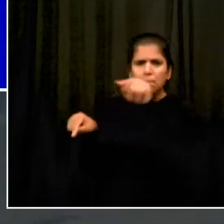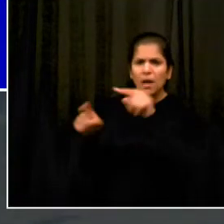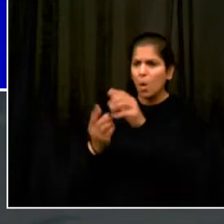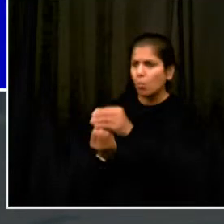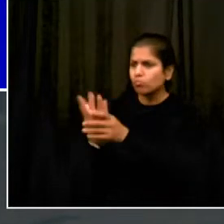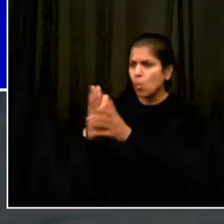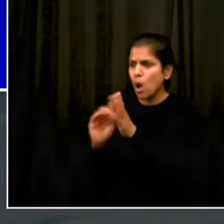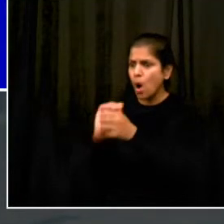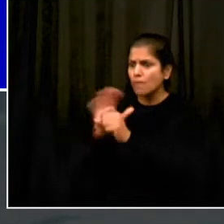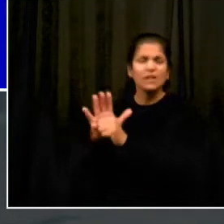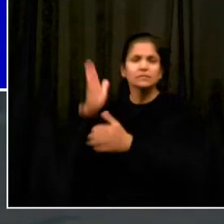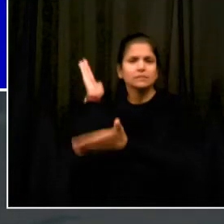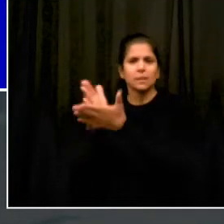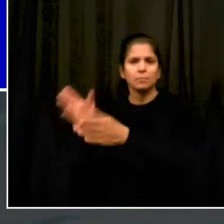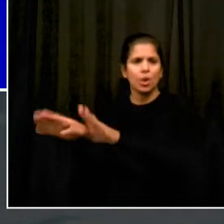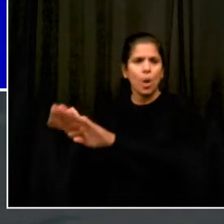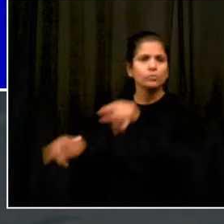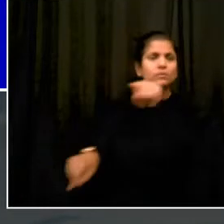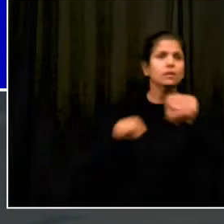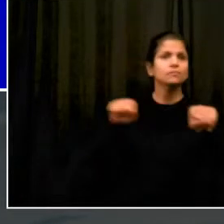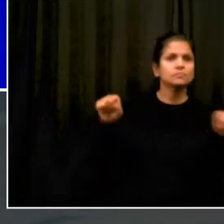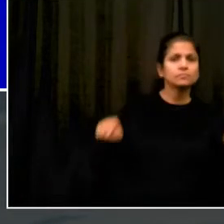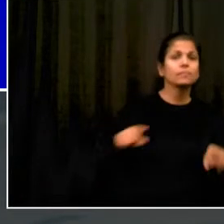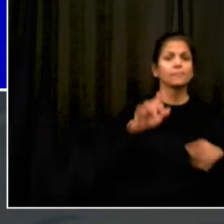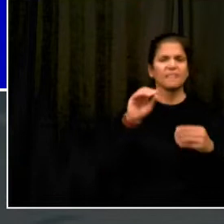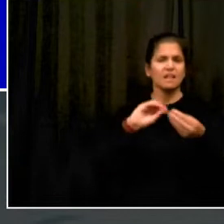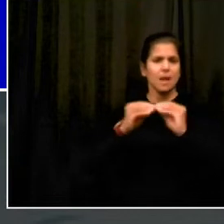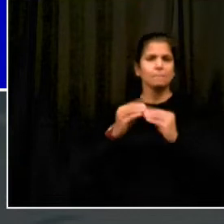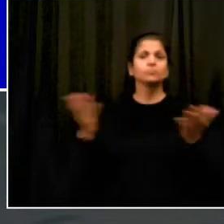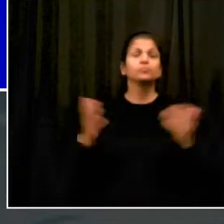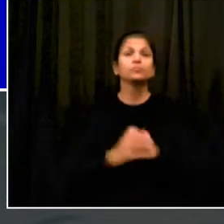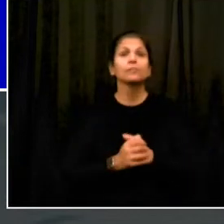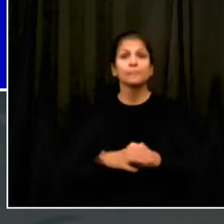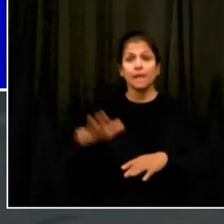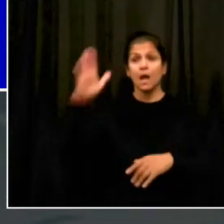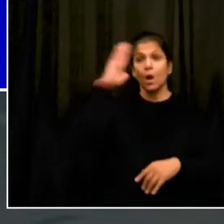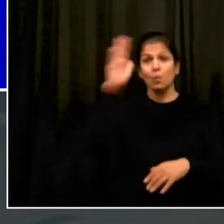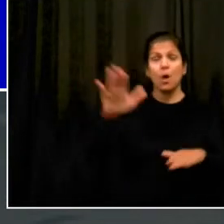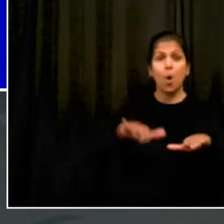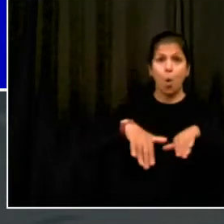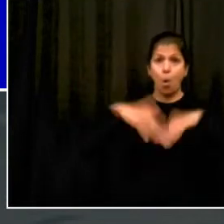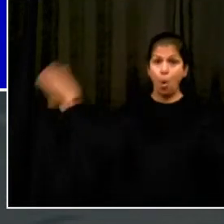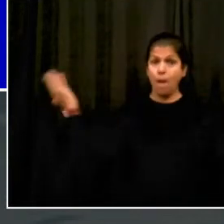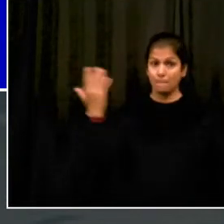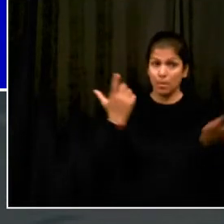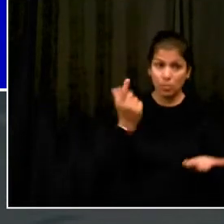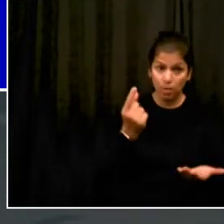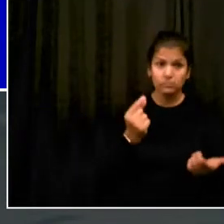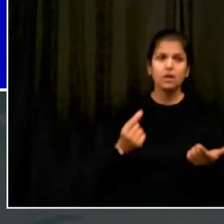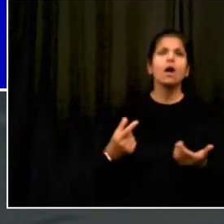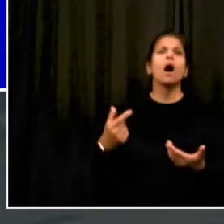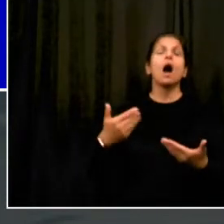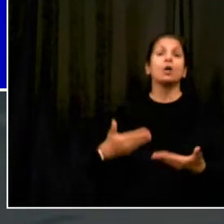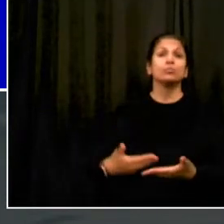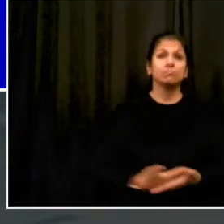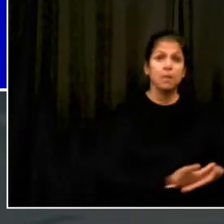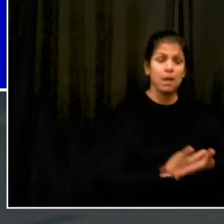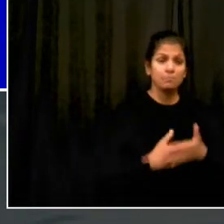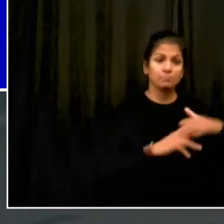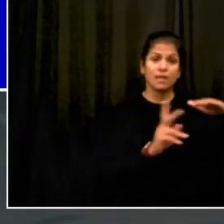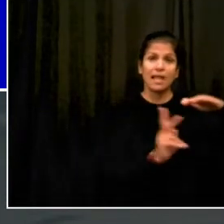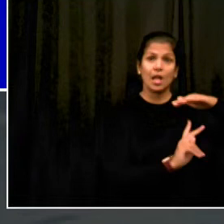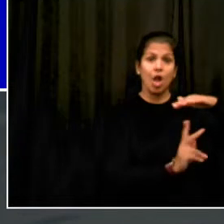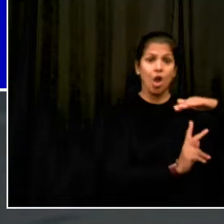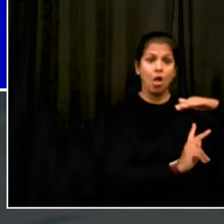will begin to reopen. We will begin with elementary schools, K to 5, and our